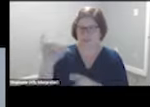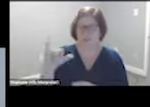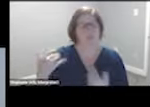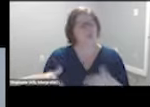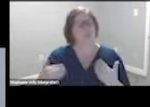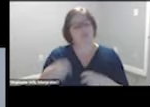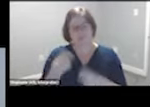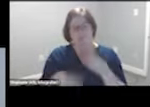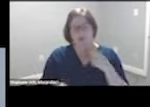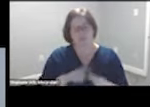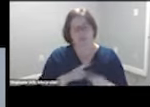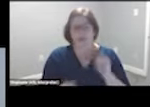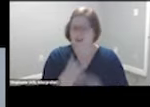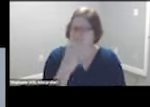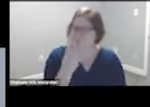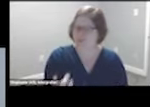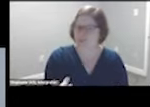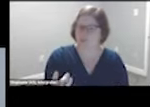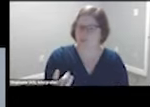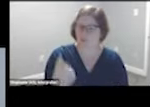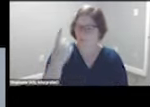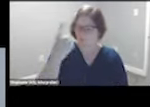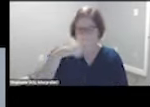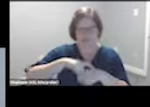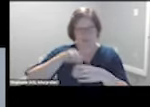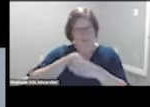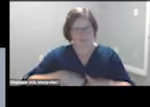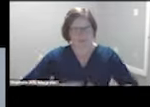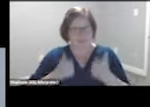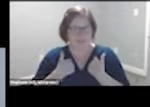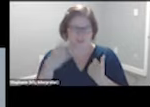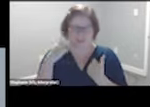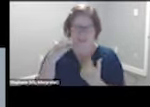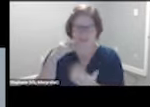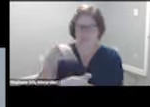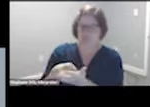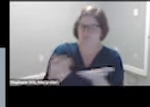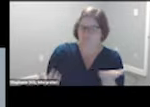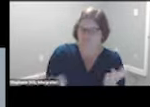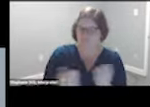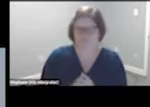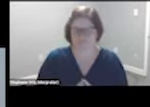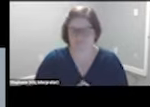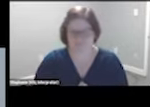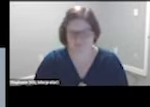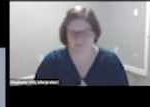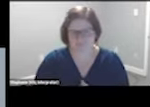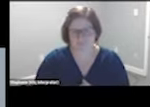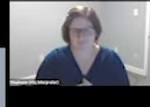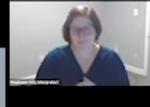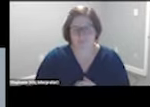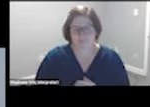time interesting, because it's a one time in a lifetime chance to experience that unique thing. And also some part I just